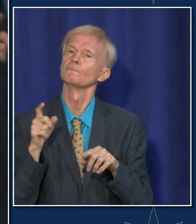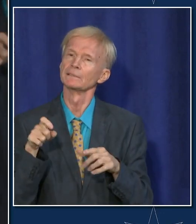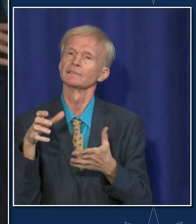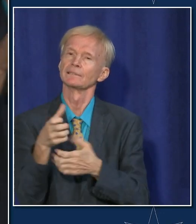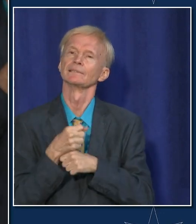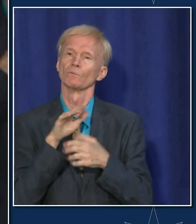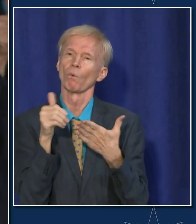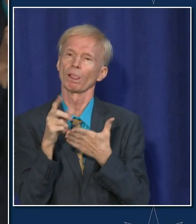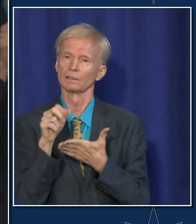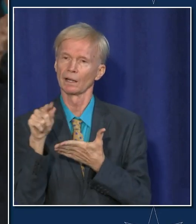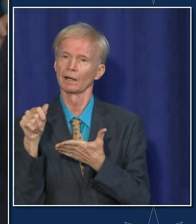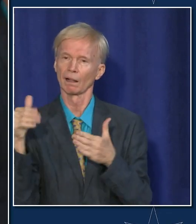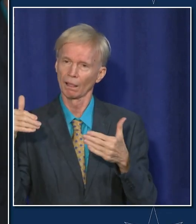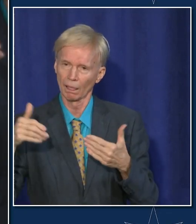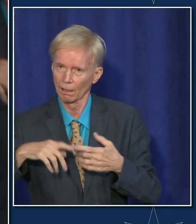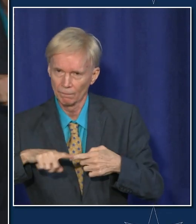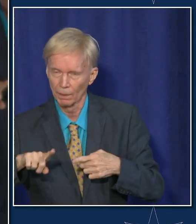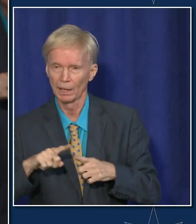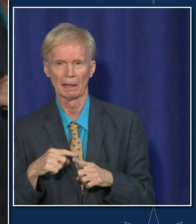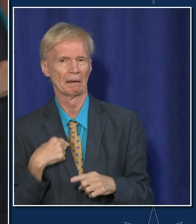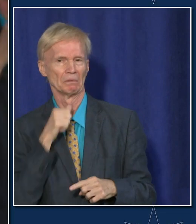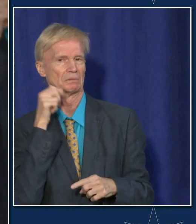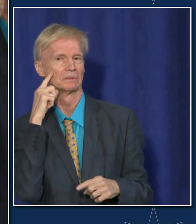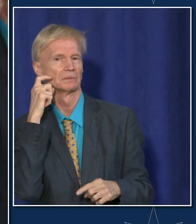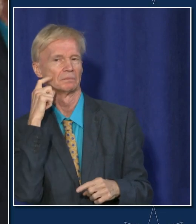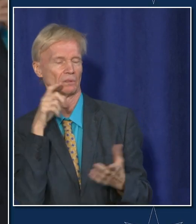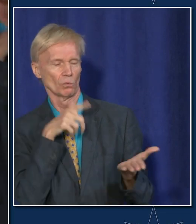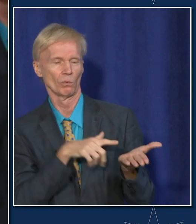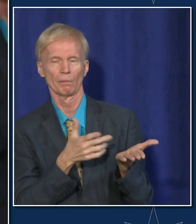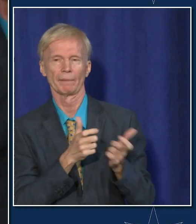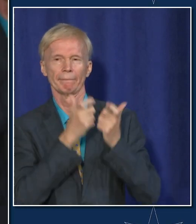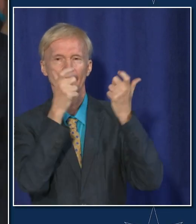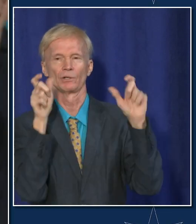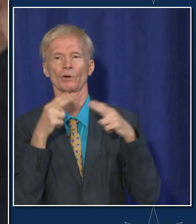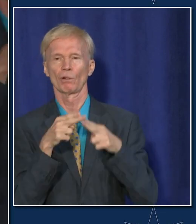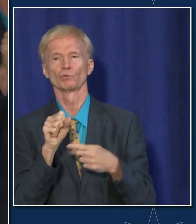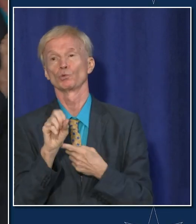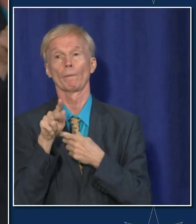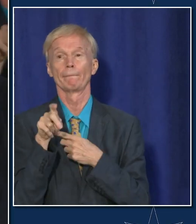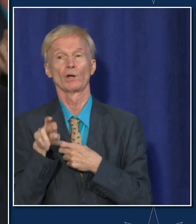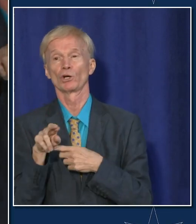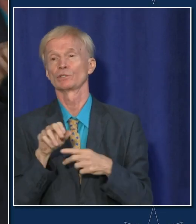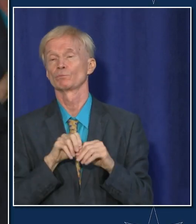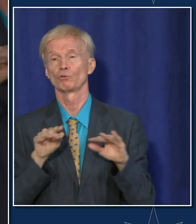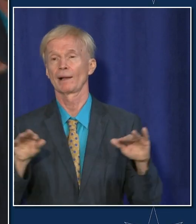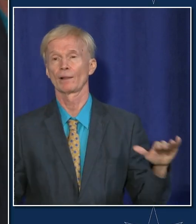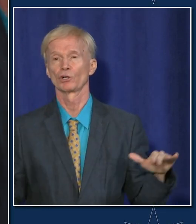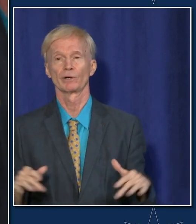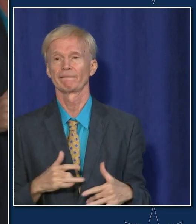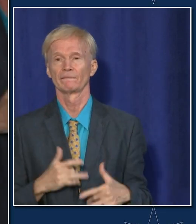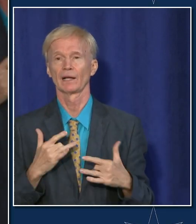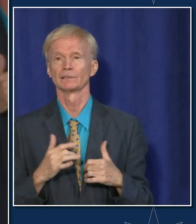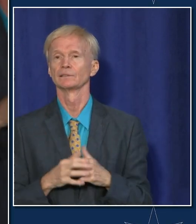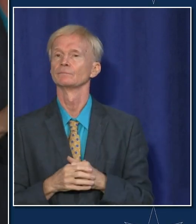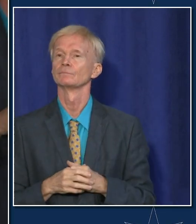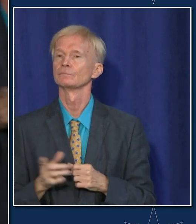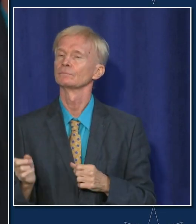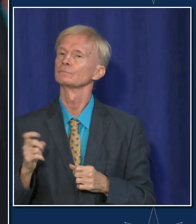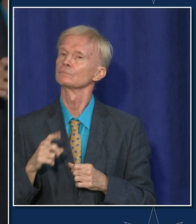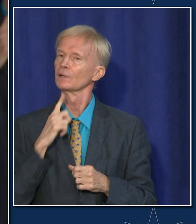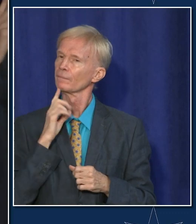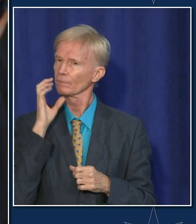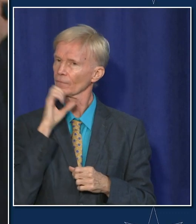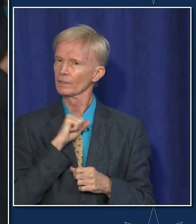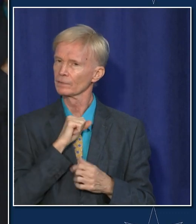I don't anticipate seeing anything that suggests this was a major super spreader event, for example. And just to clarify, because you said estimate